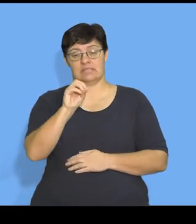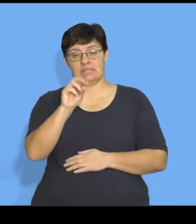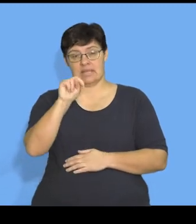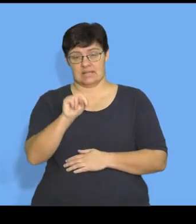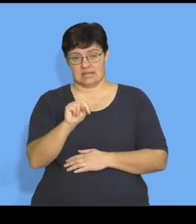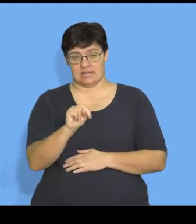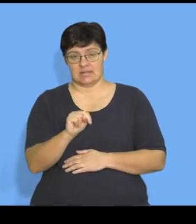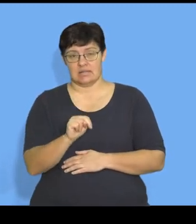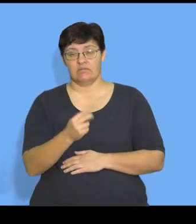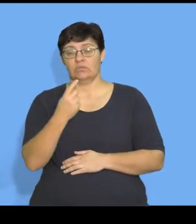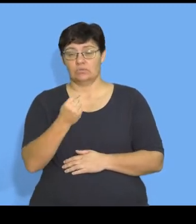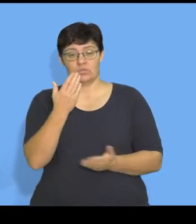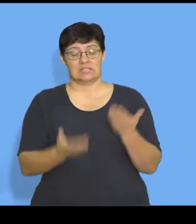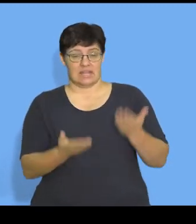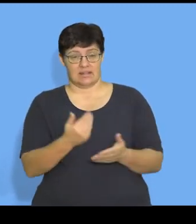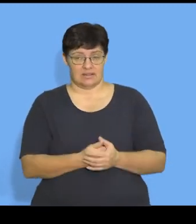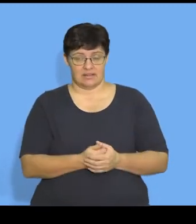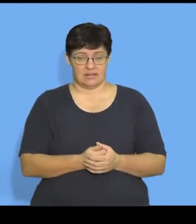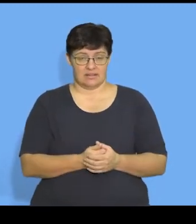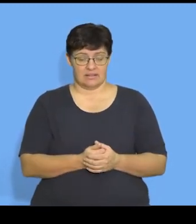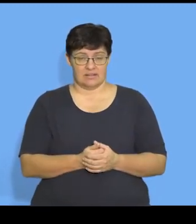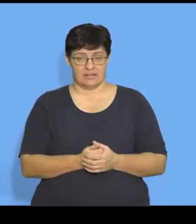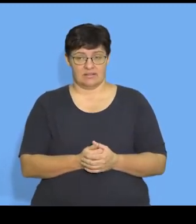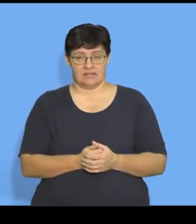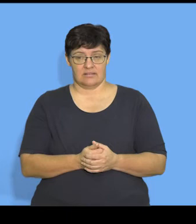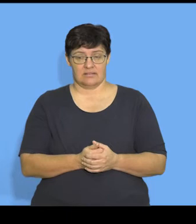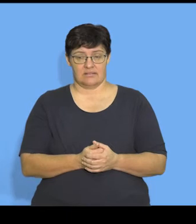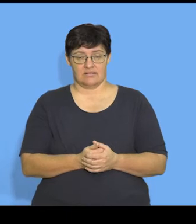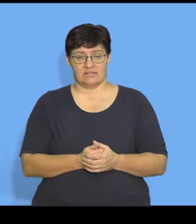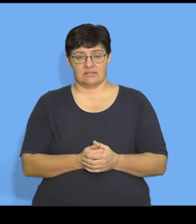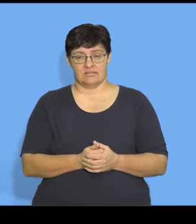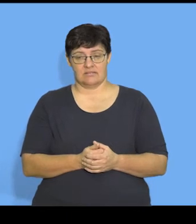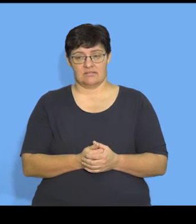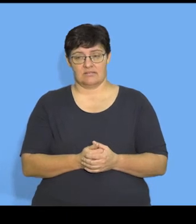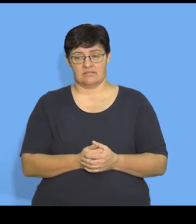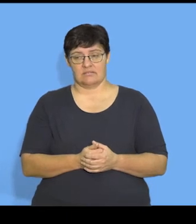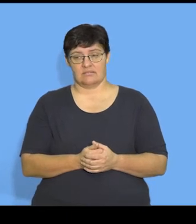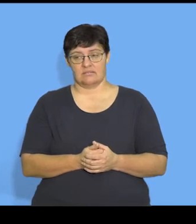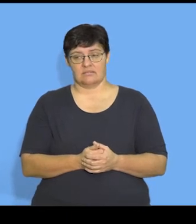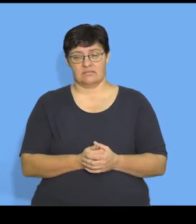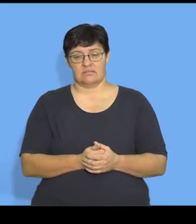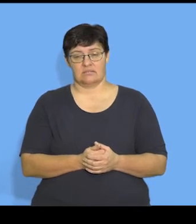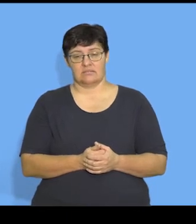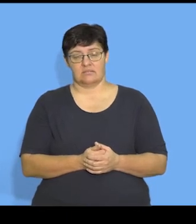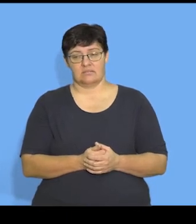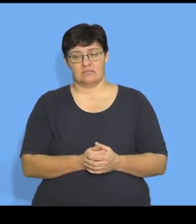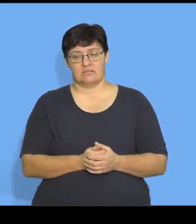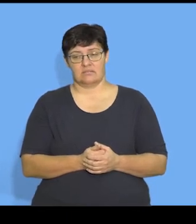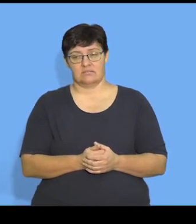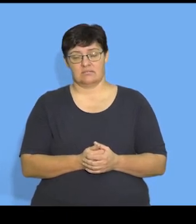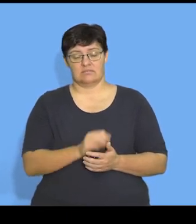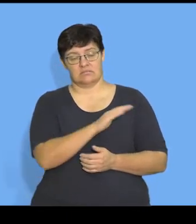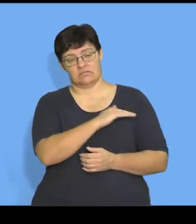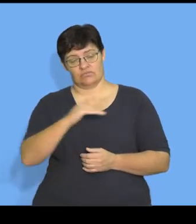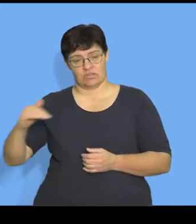going to do this to scale, okay, we would go, there we go. I'm going to draw a